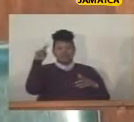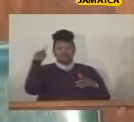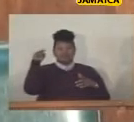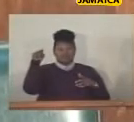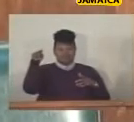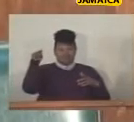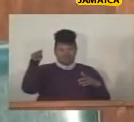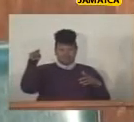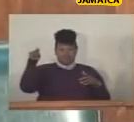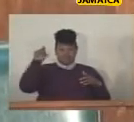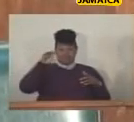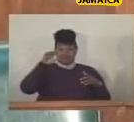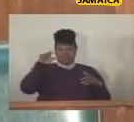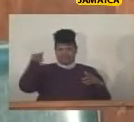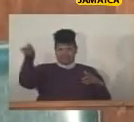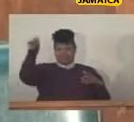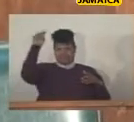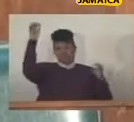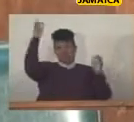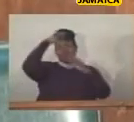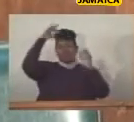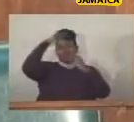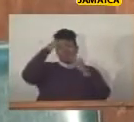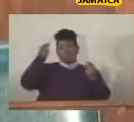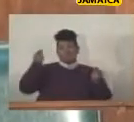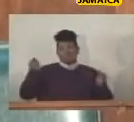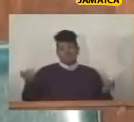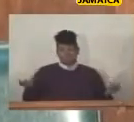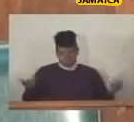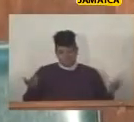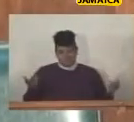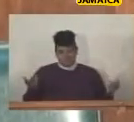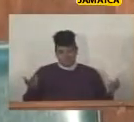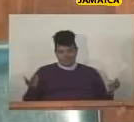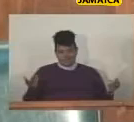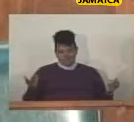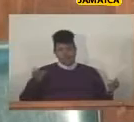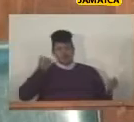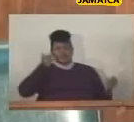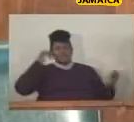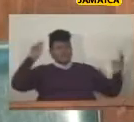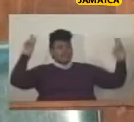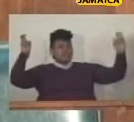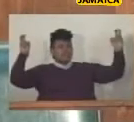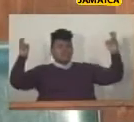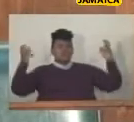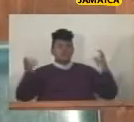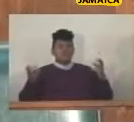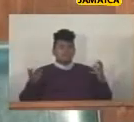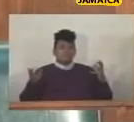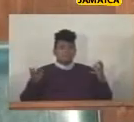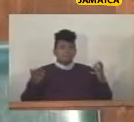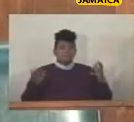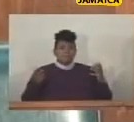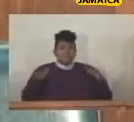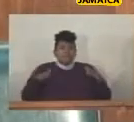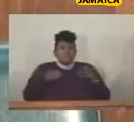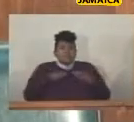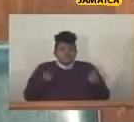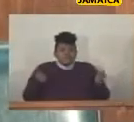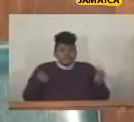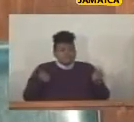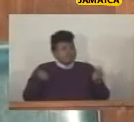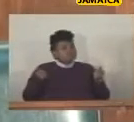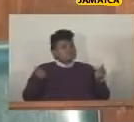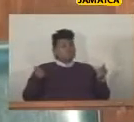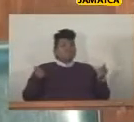doing. They don't know. So if the issue has not yet been resolved,